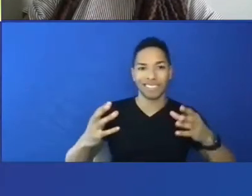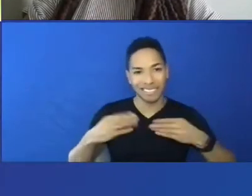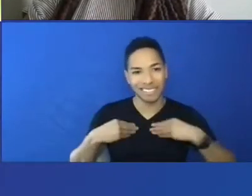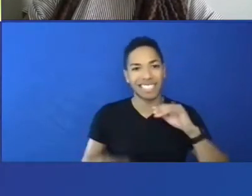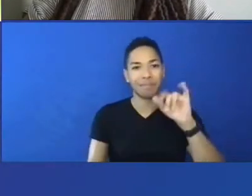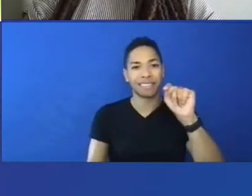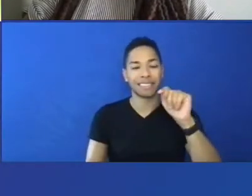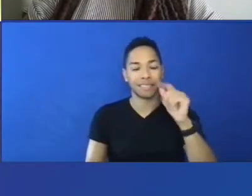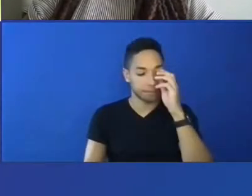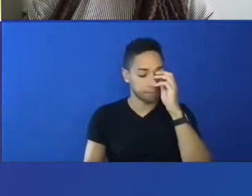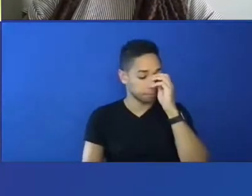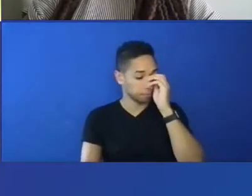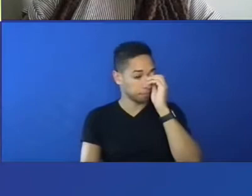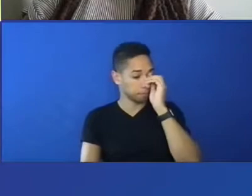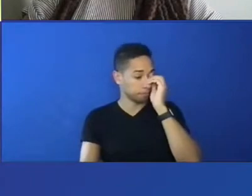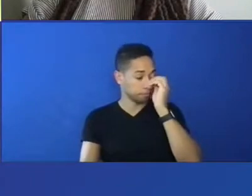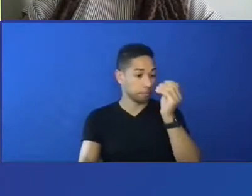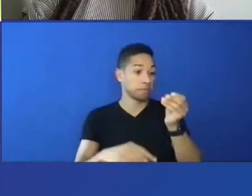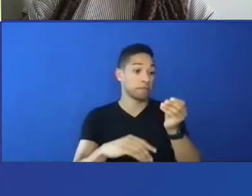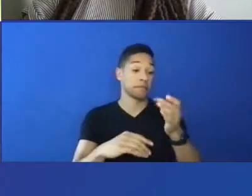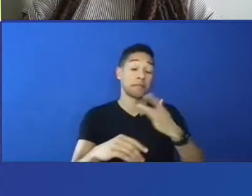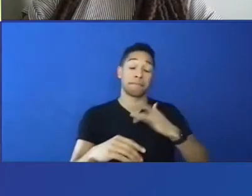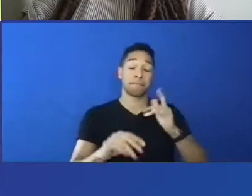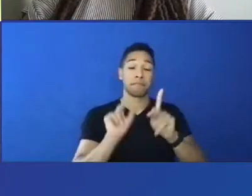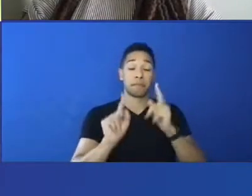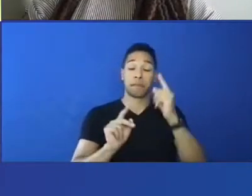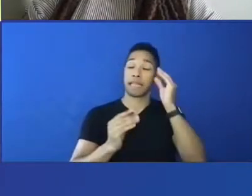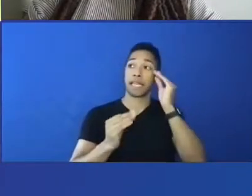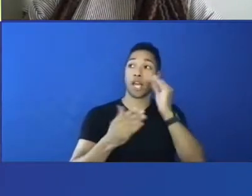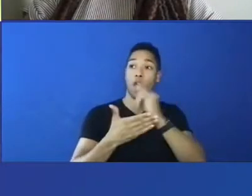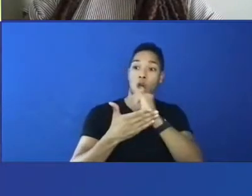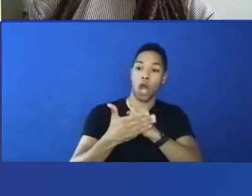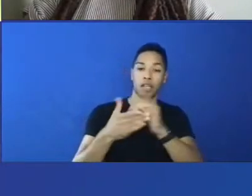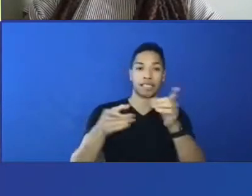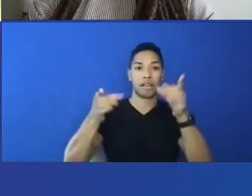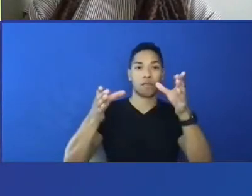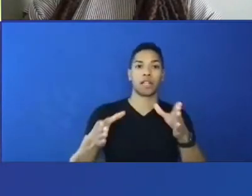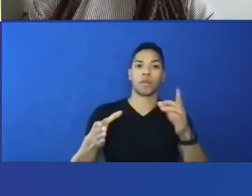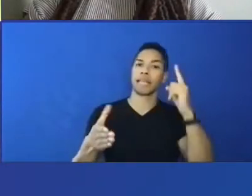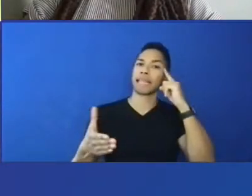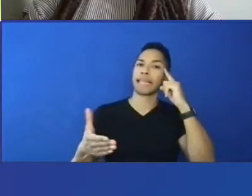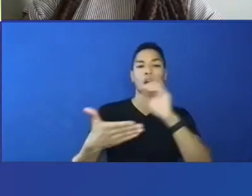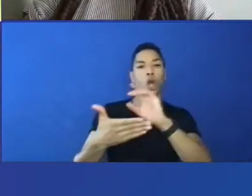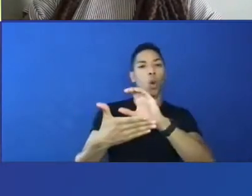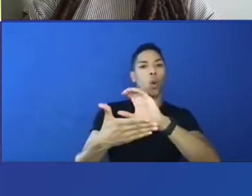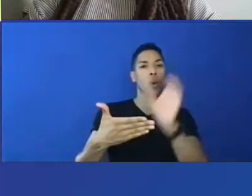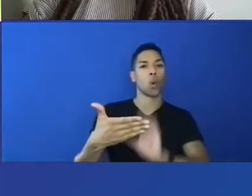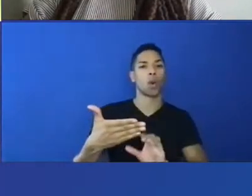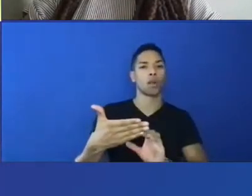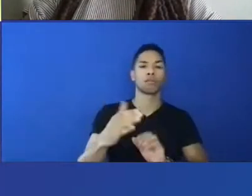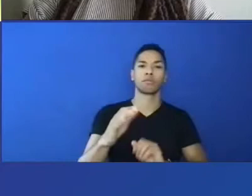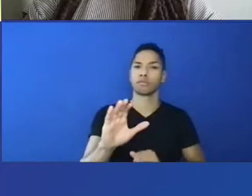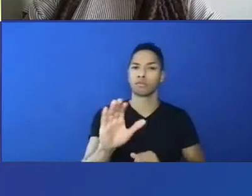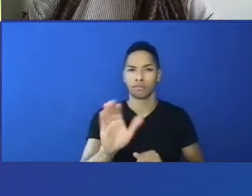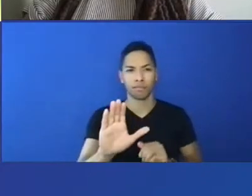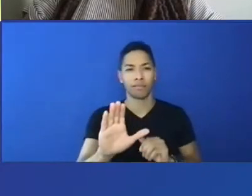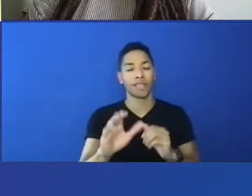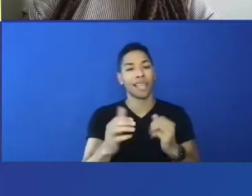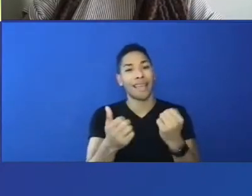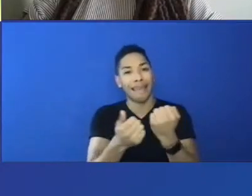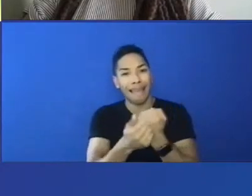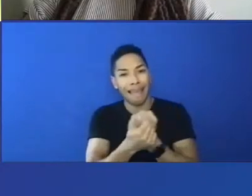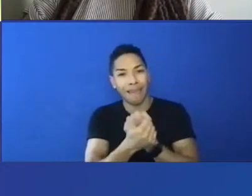of an artistic director, they think of just the choreography, and they're like, you should grab all of the things that you're actually working